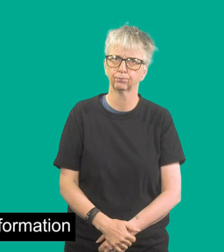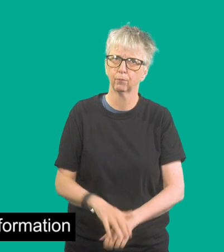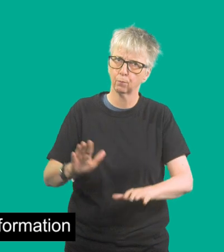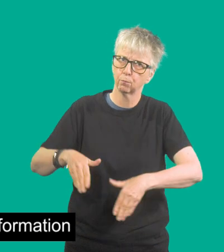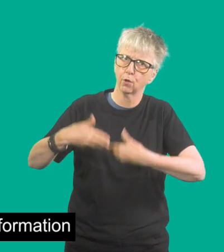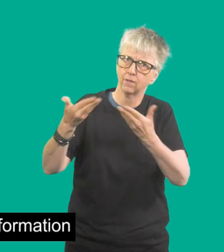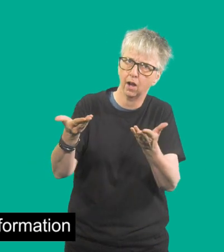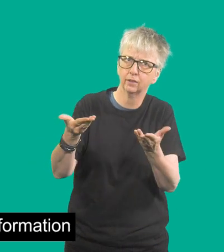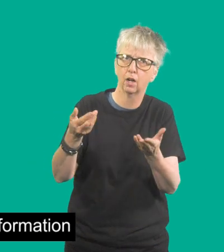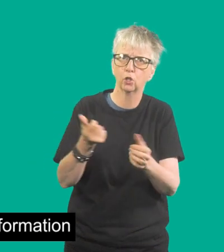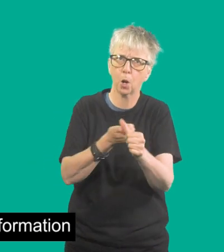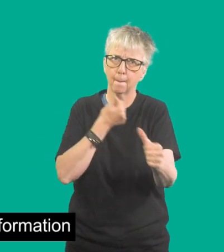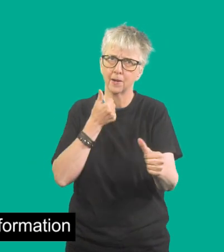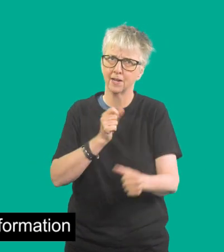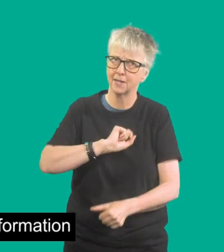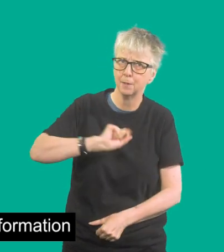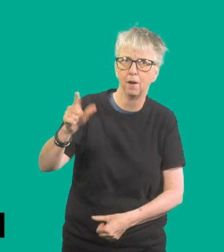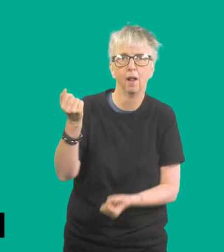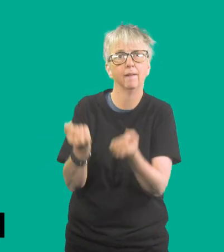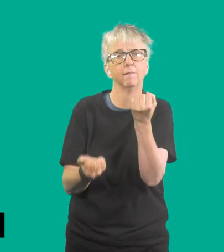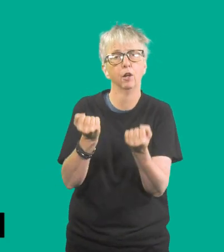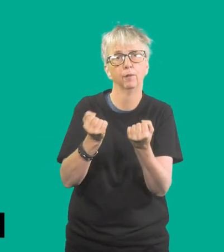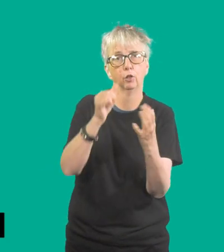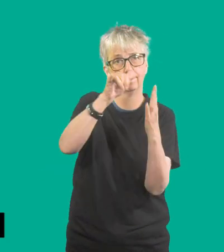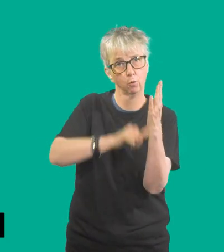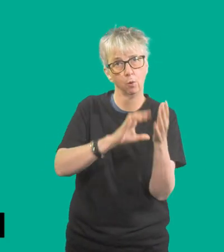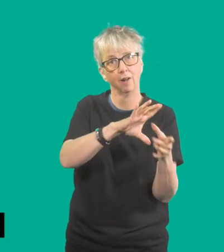The provider will email the accessible information